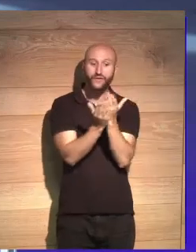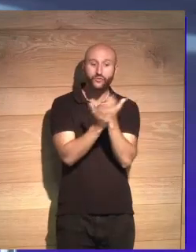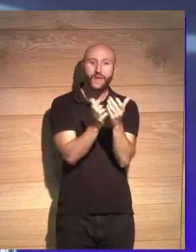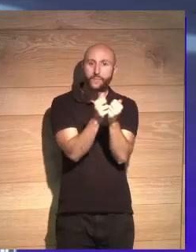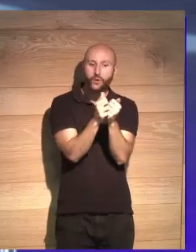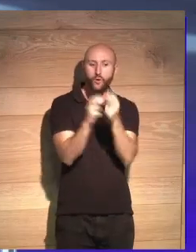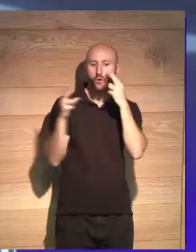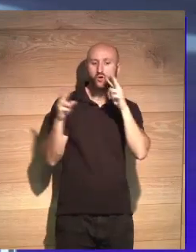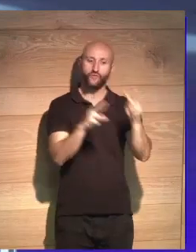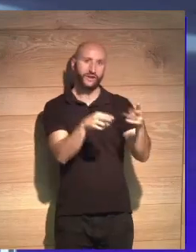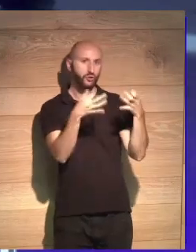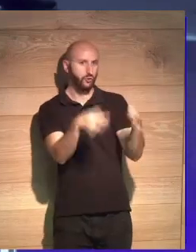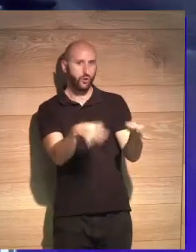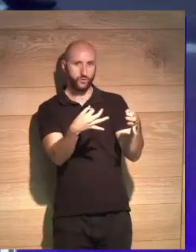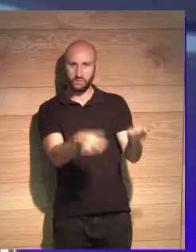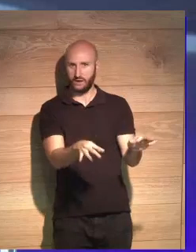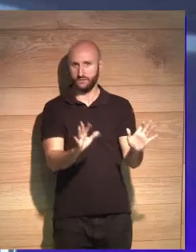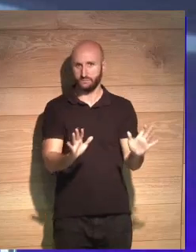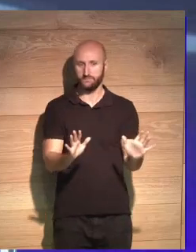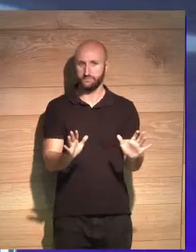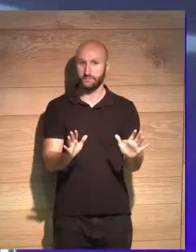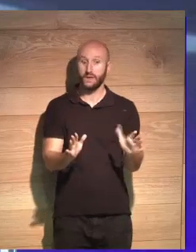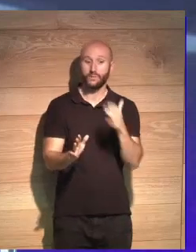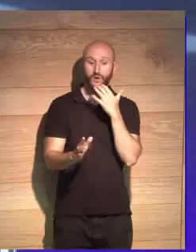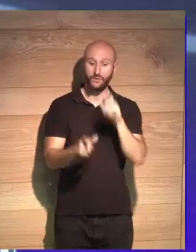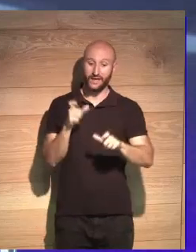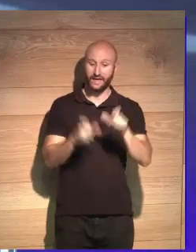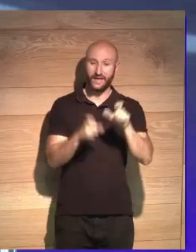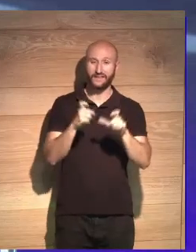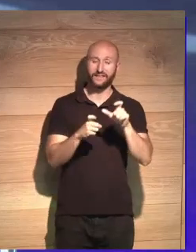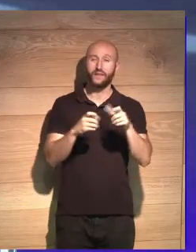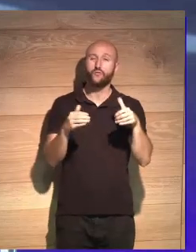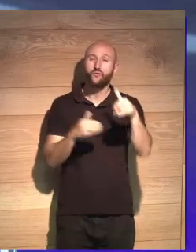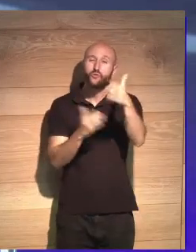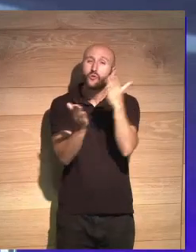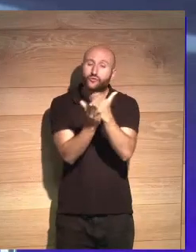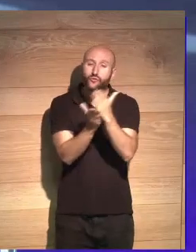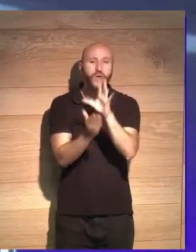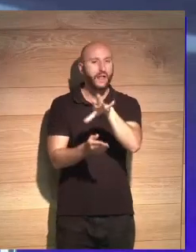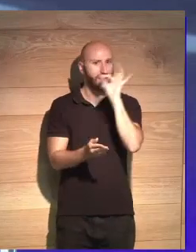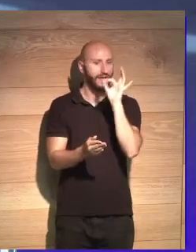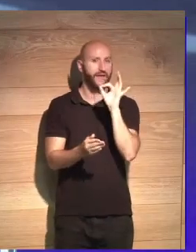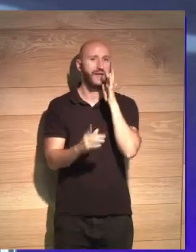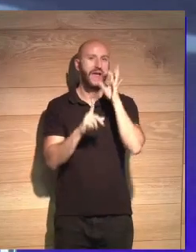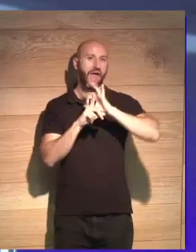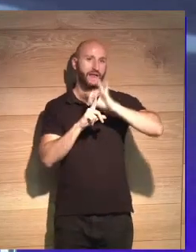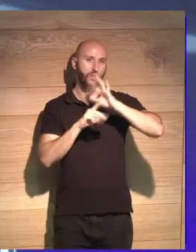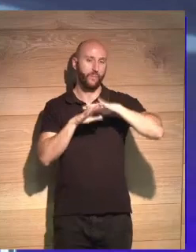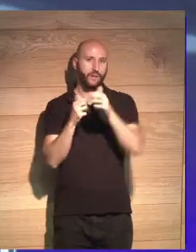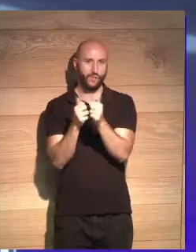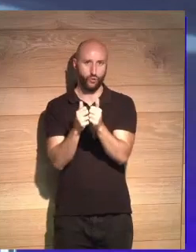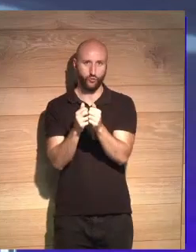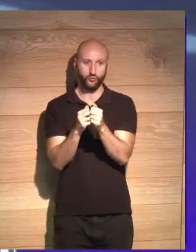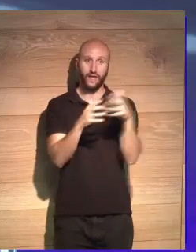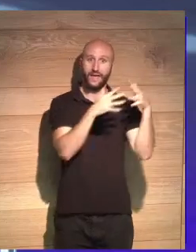that studying video gaming is something normal, and as the options